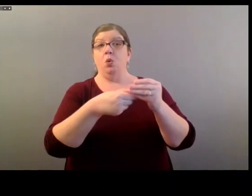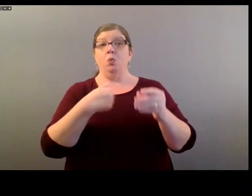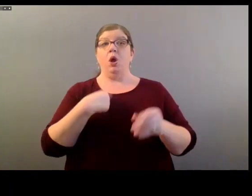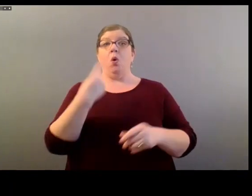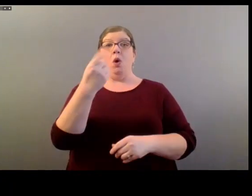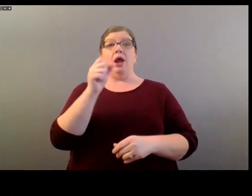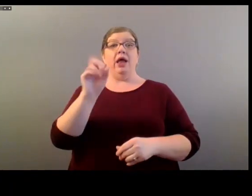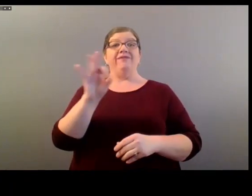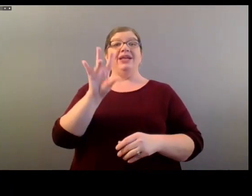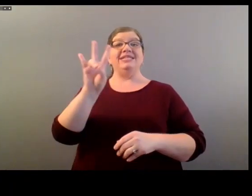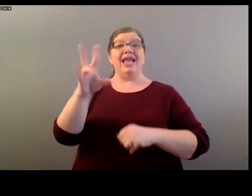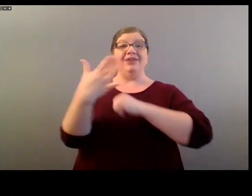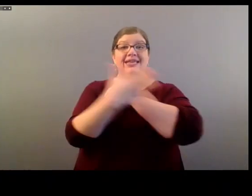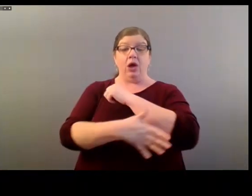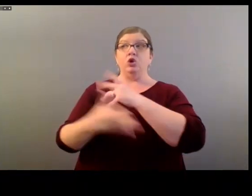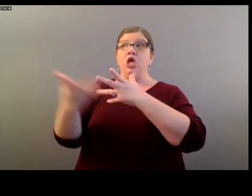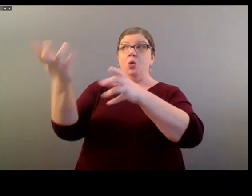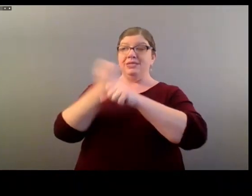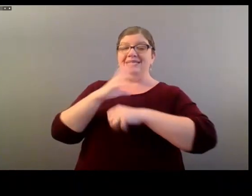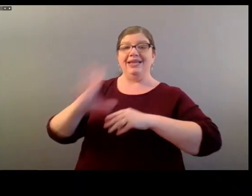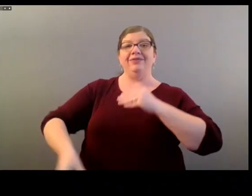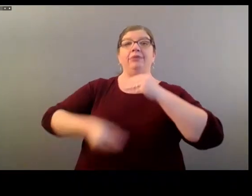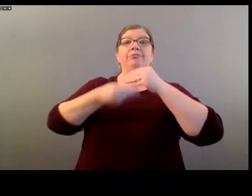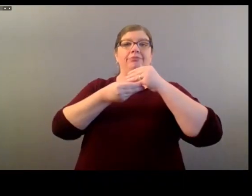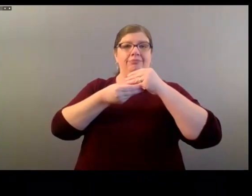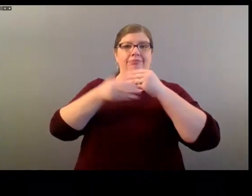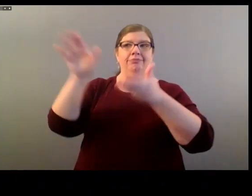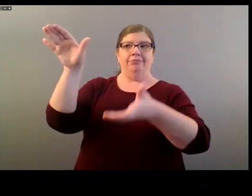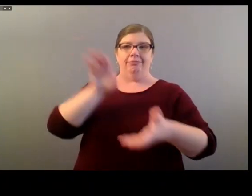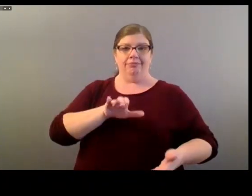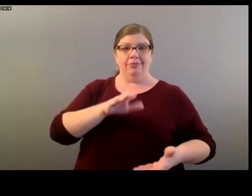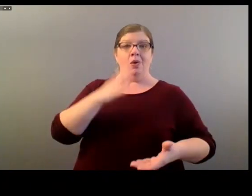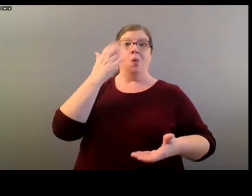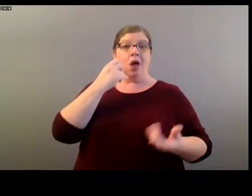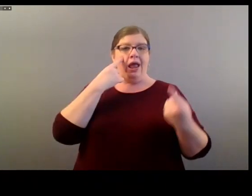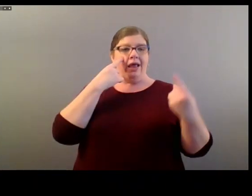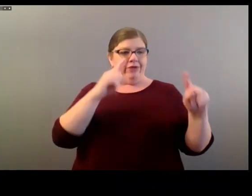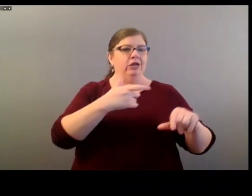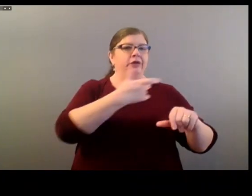counties that receive an augmentation because of our effectiveness.